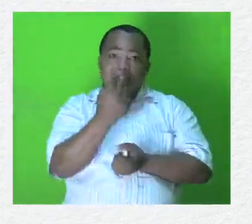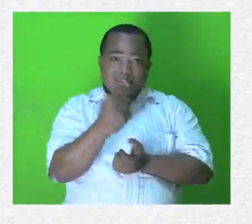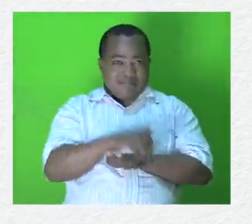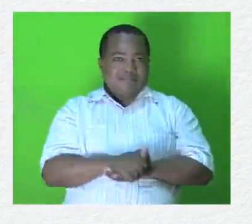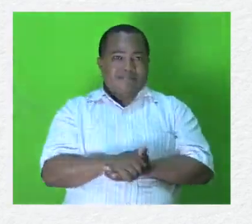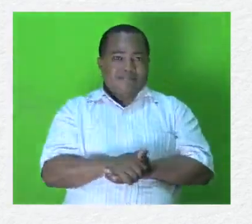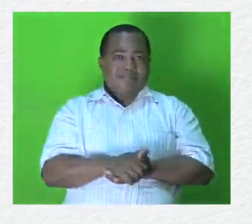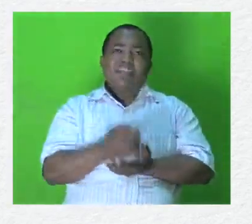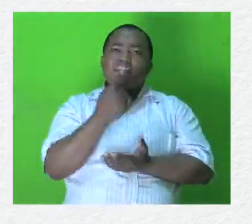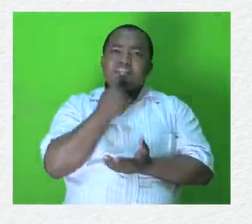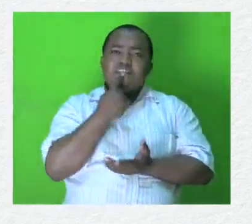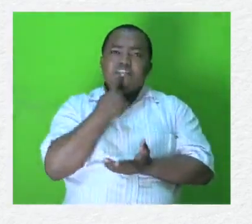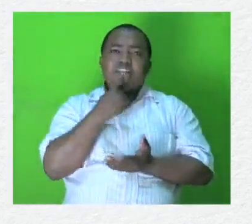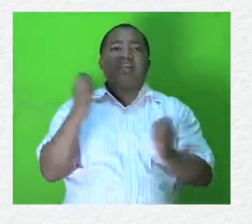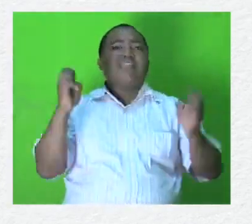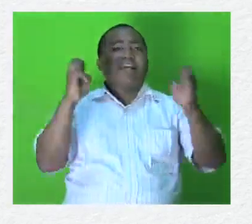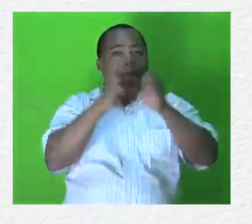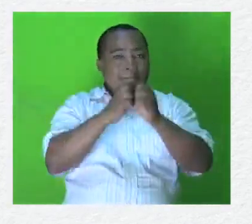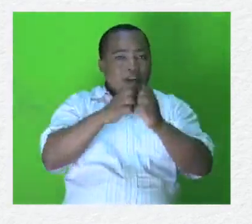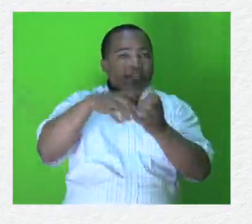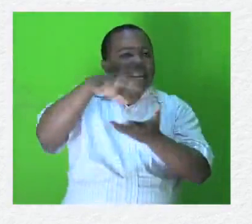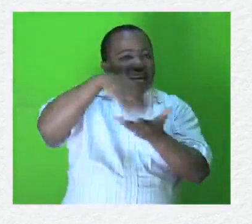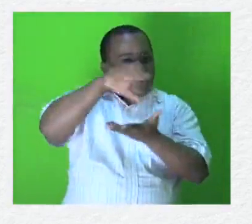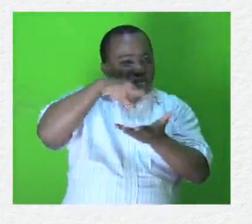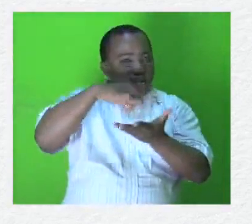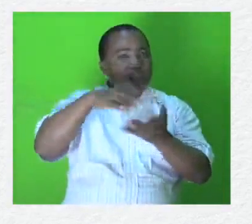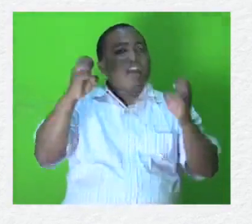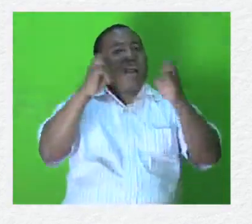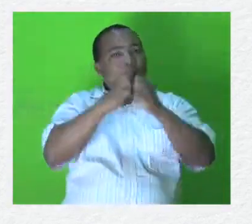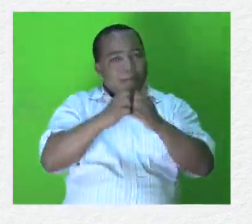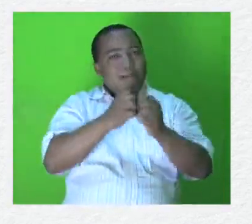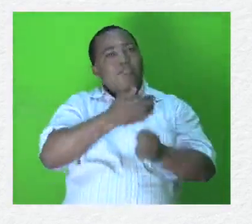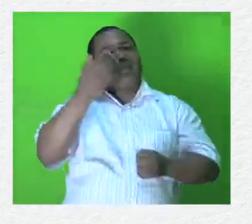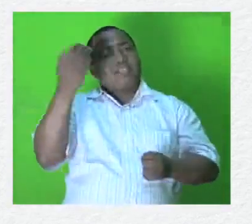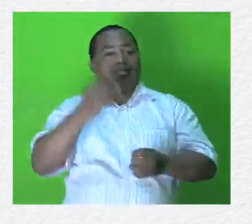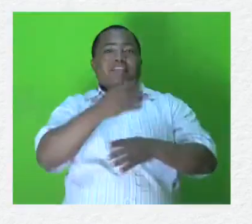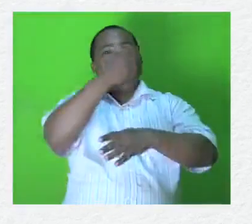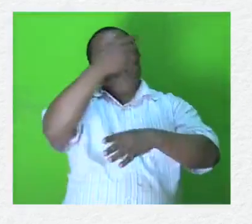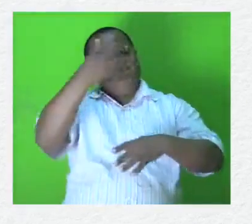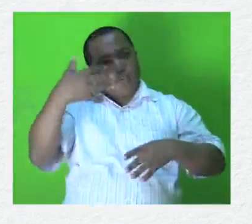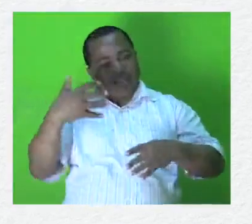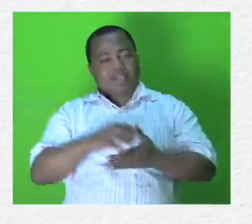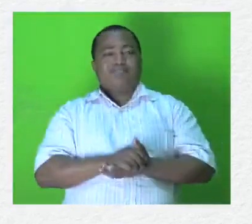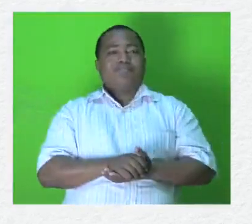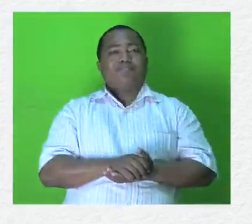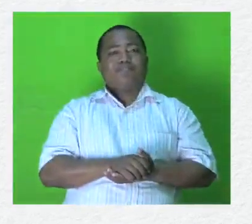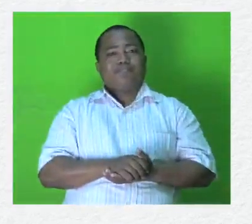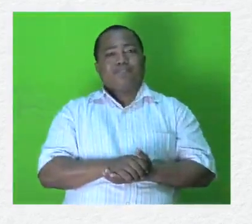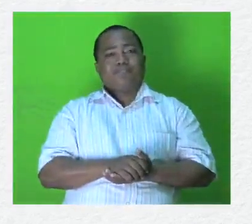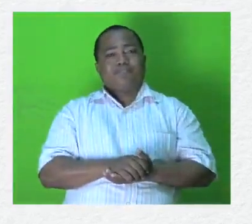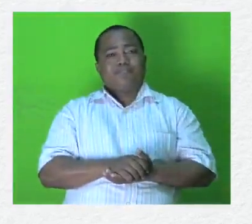that salt is a compound dissolved in another compound, water.